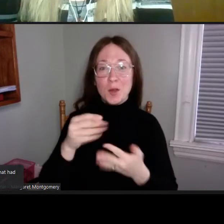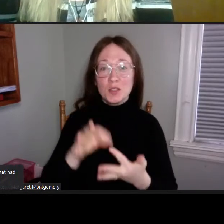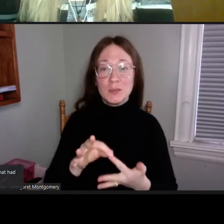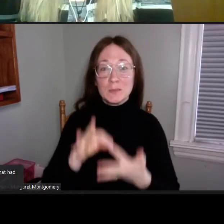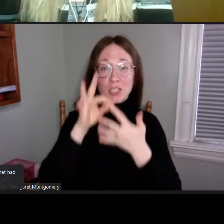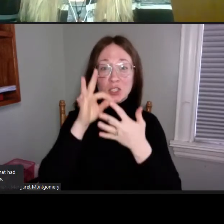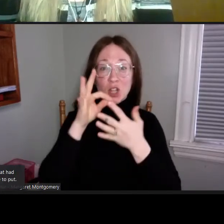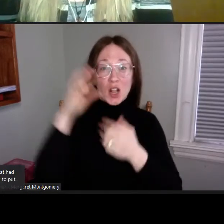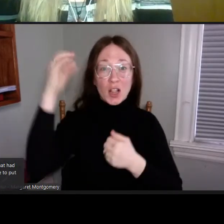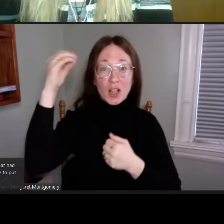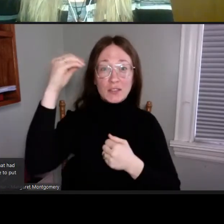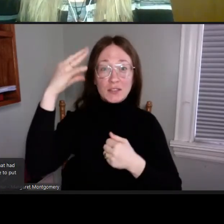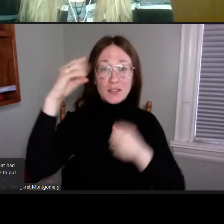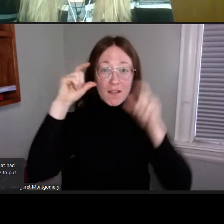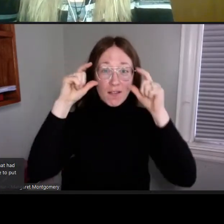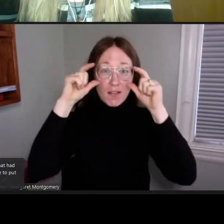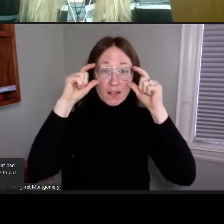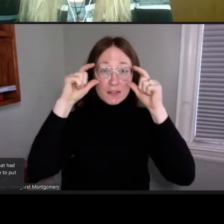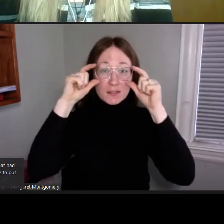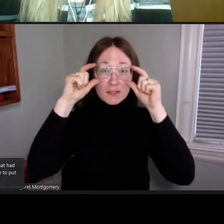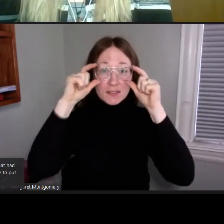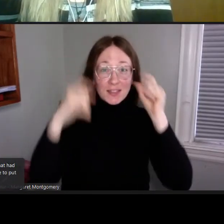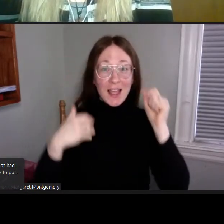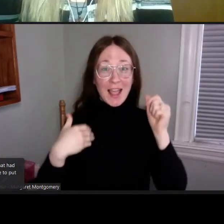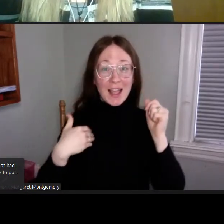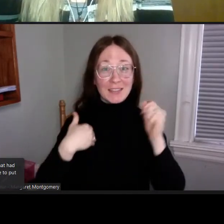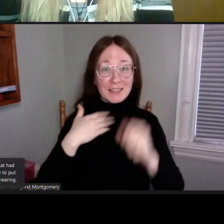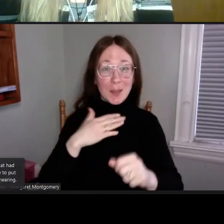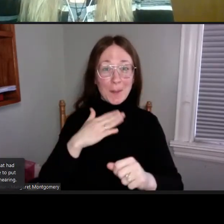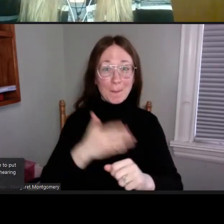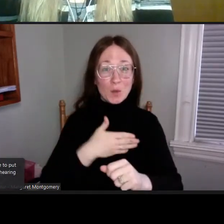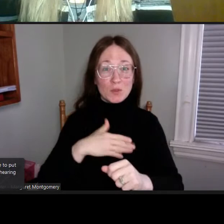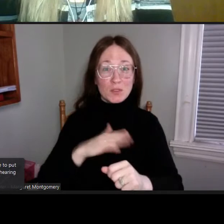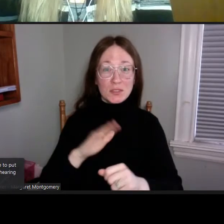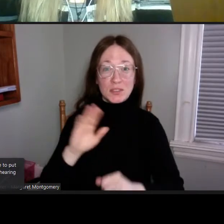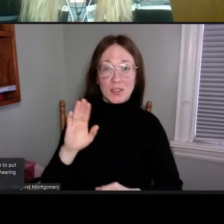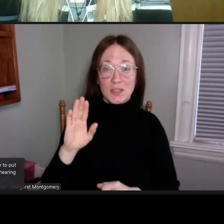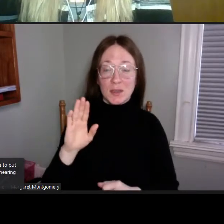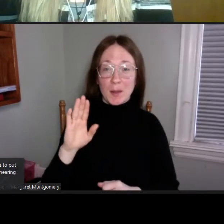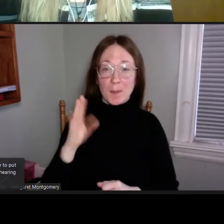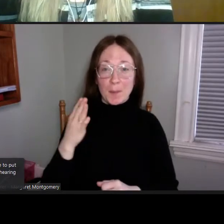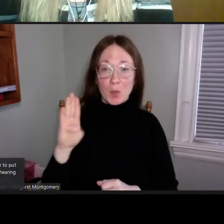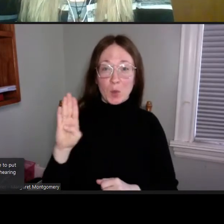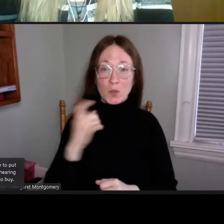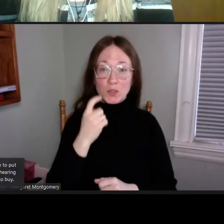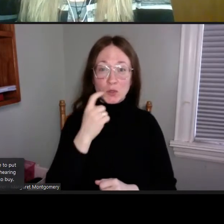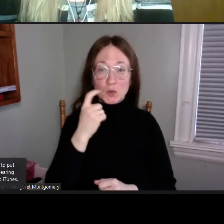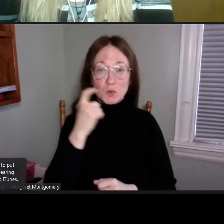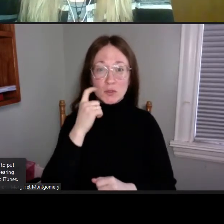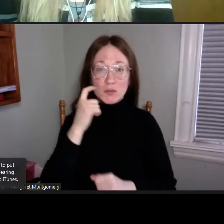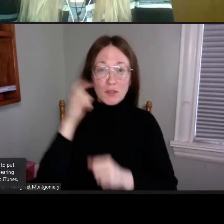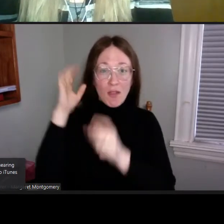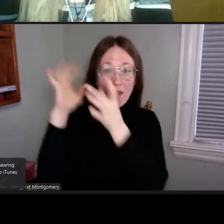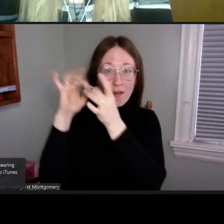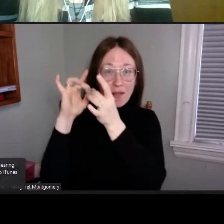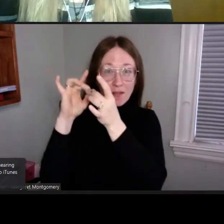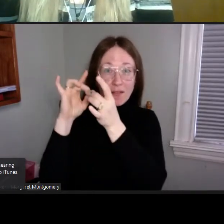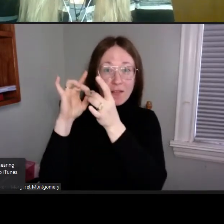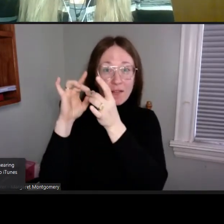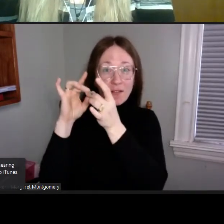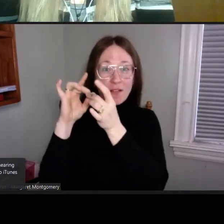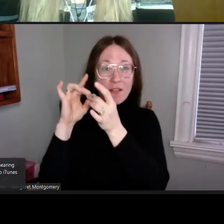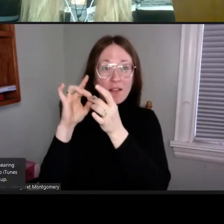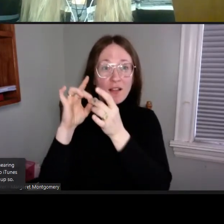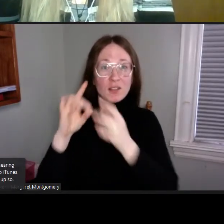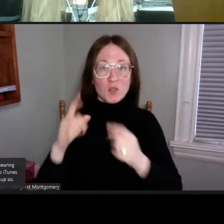them, so I don't have to put earbuds in my ear to take away my hearing when I'm walking around. So I can jam to my tunes and not have to have my ears clogged